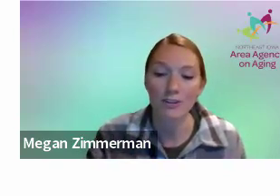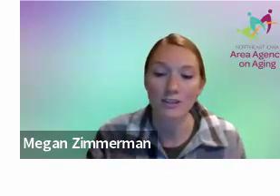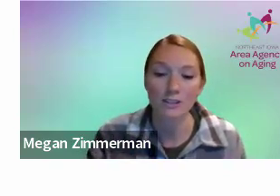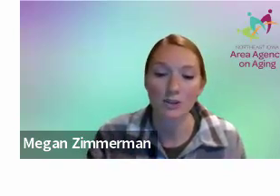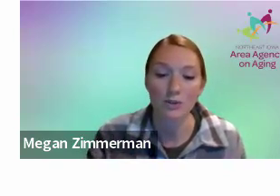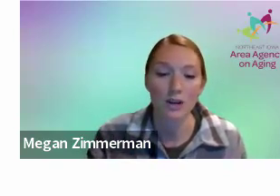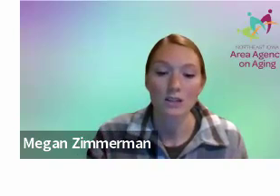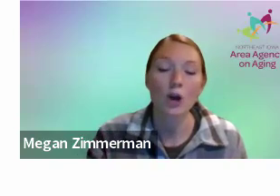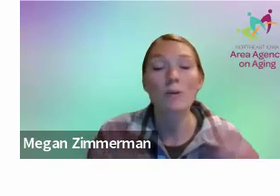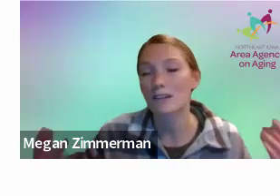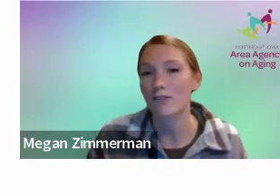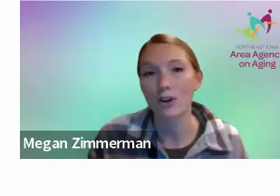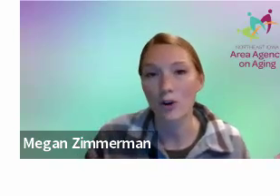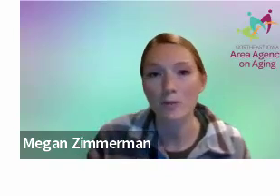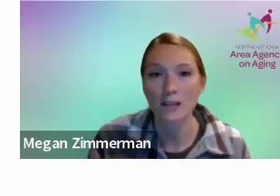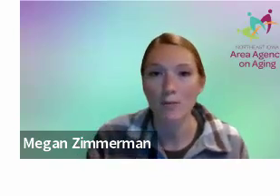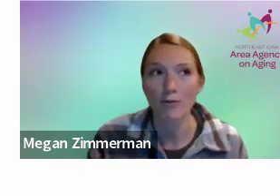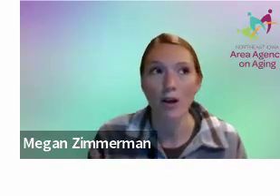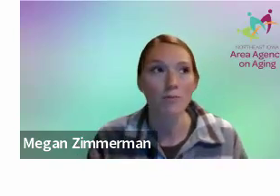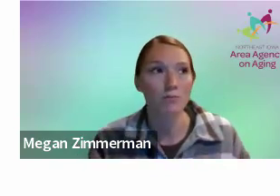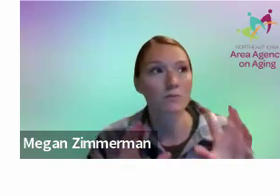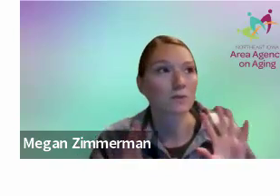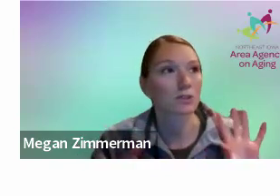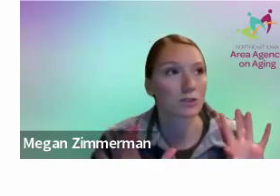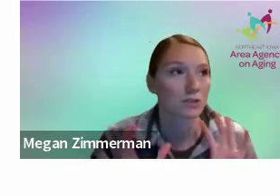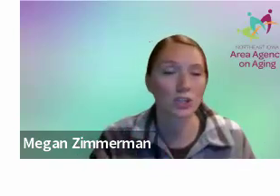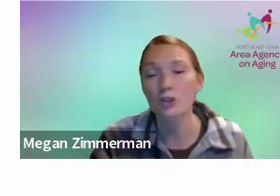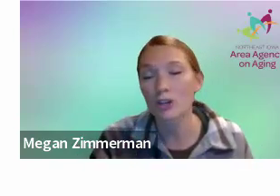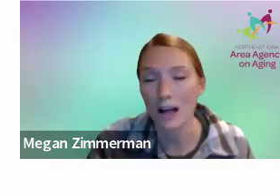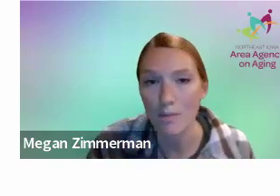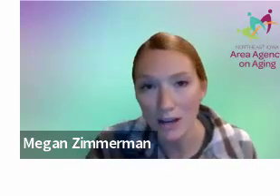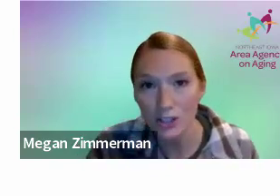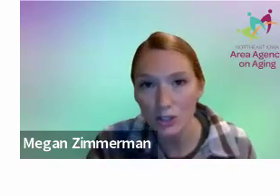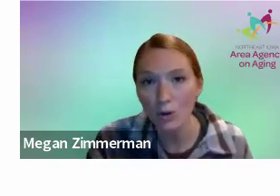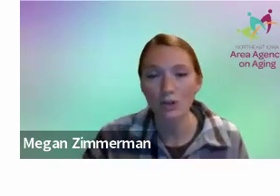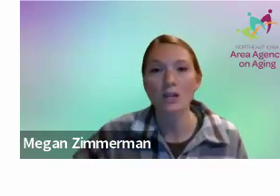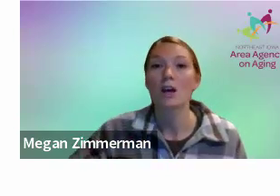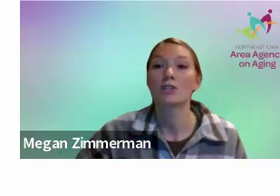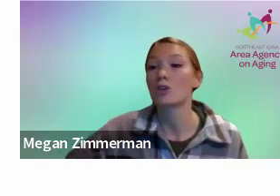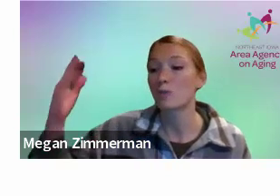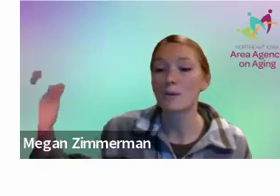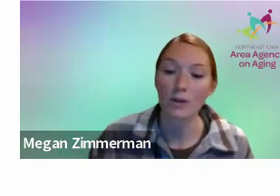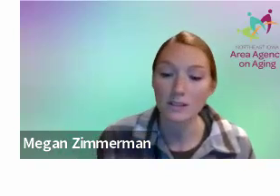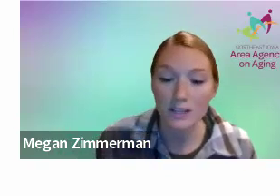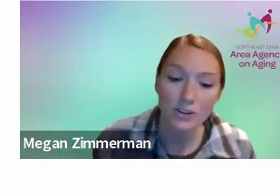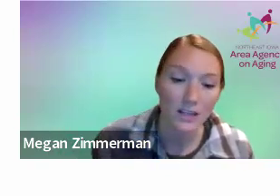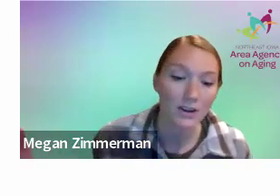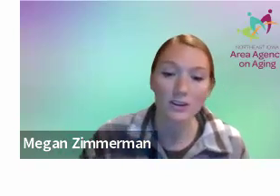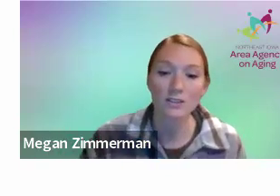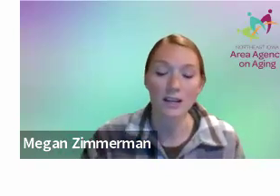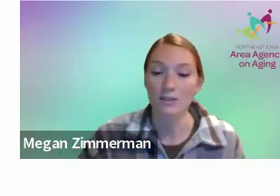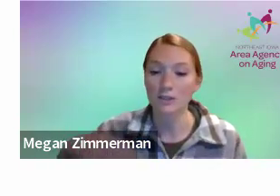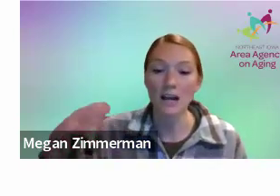why we offer these to so many different groups, from children in elementary schools to people in